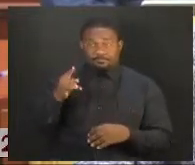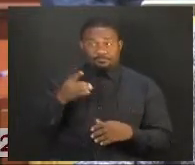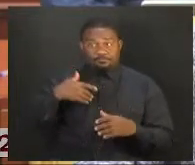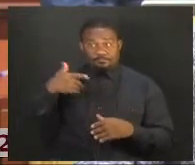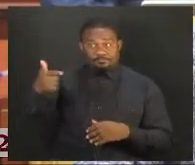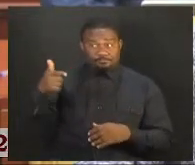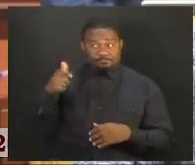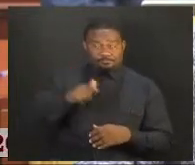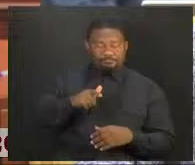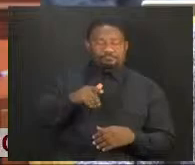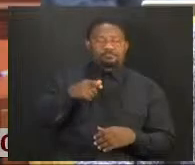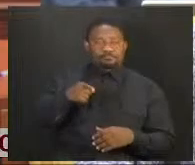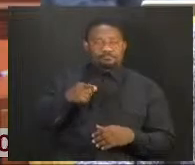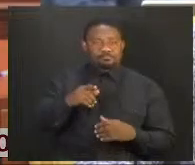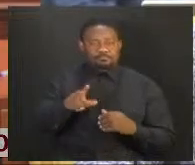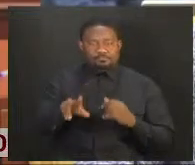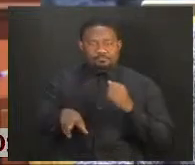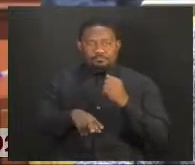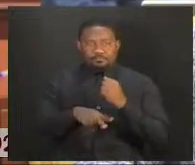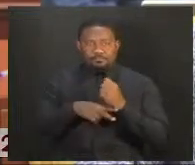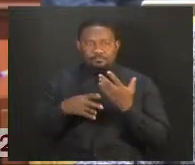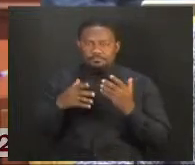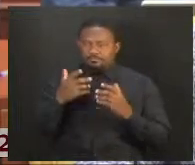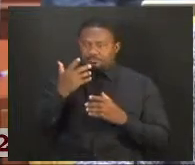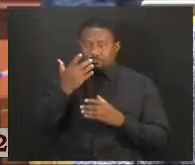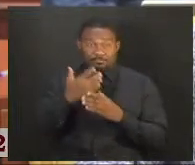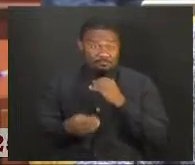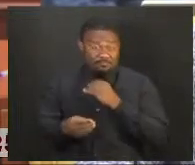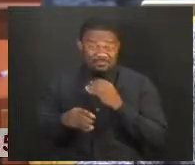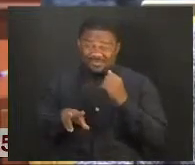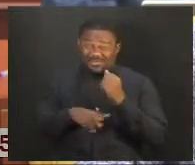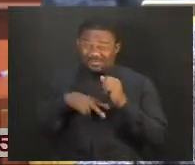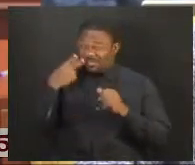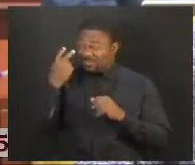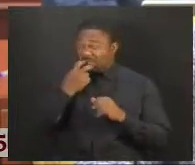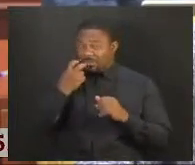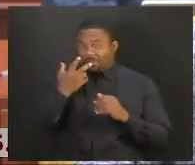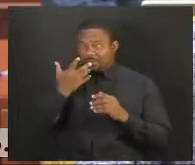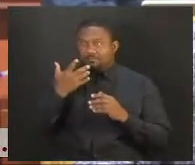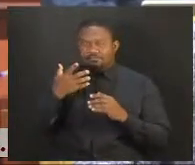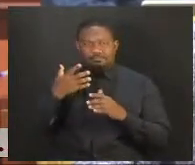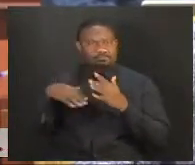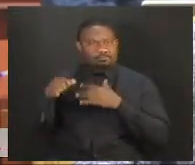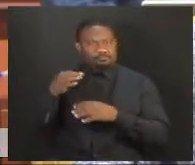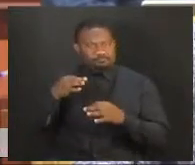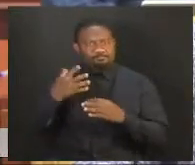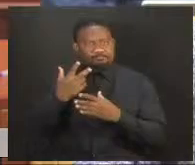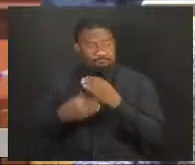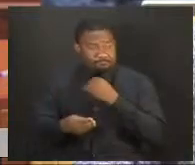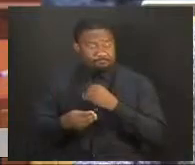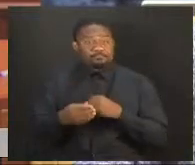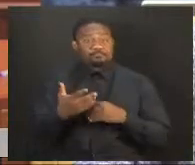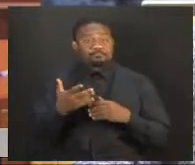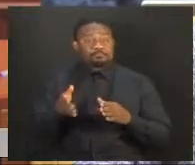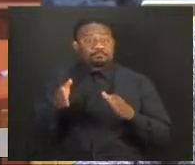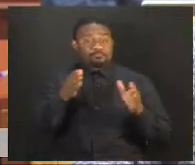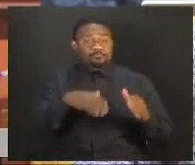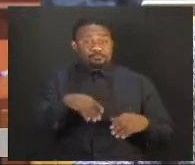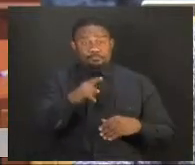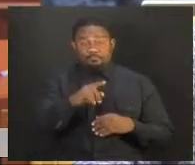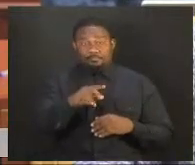Chair. Deputy is missing, if it could be inserted. And the same applies to the next sentence,